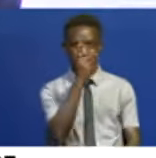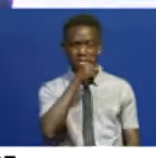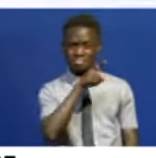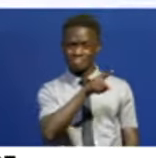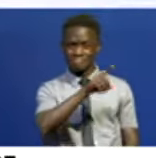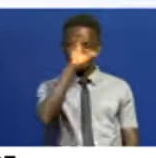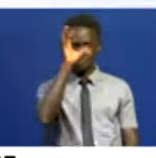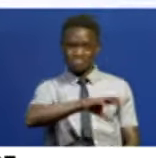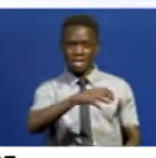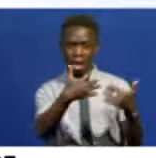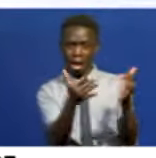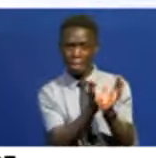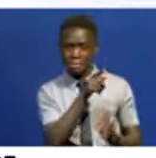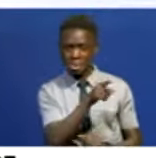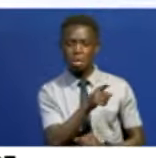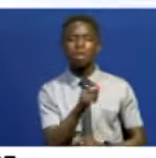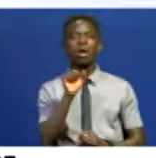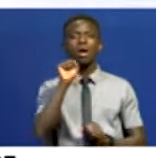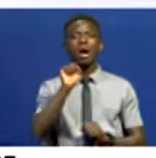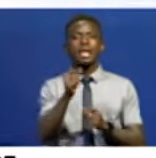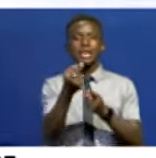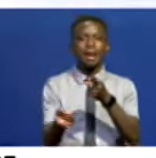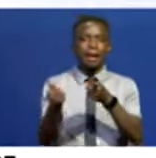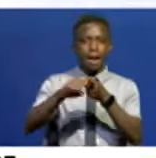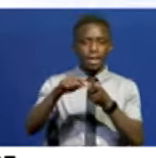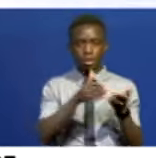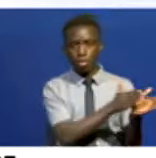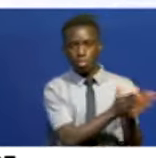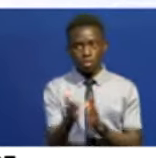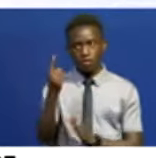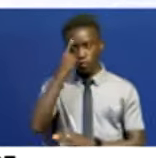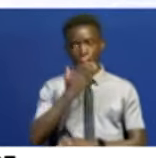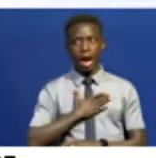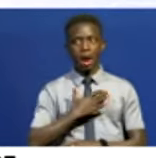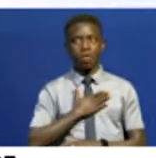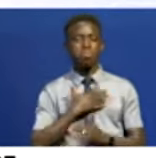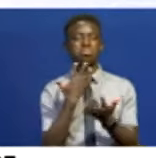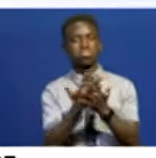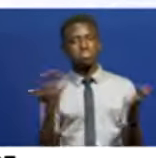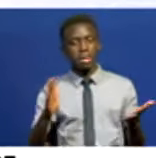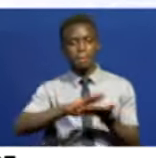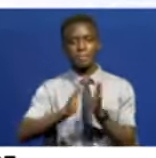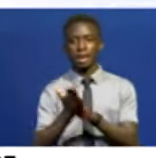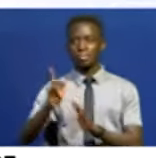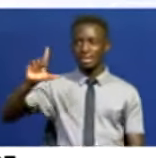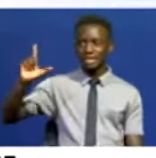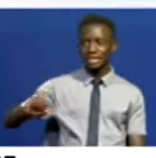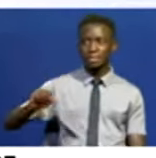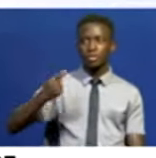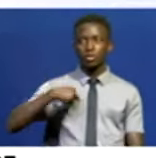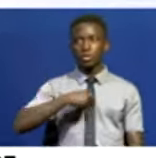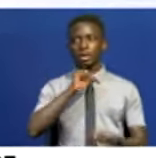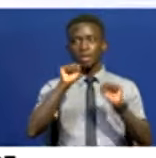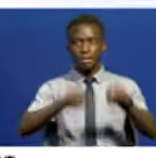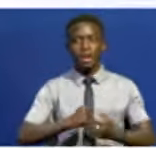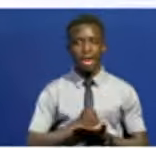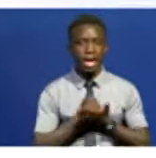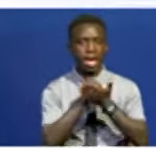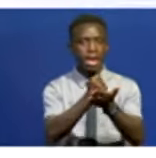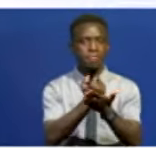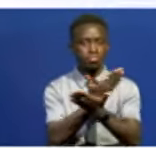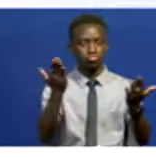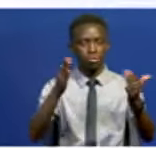can increase the opportunity for our products to be affordable and we can assist you to penetrate the